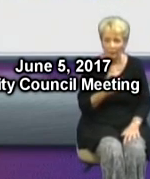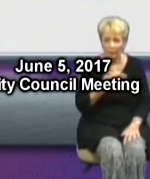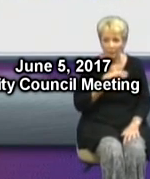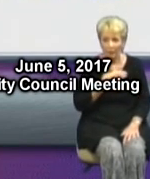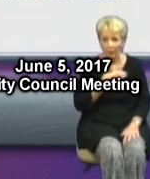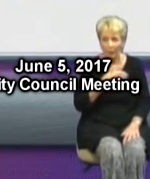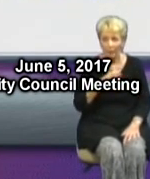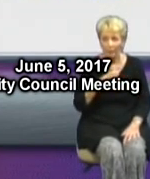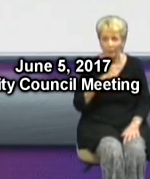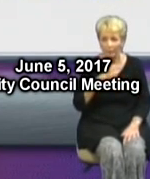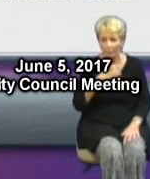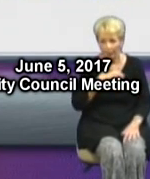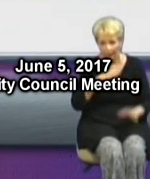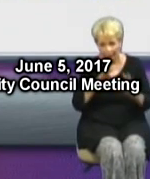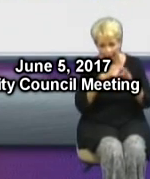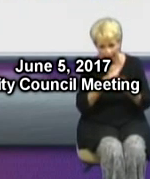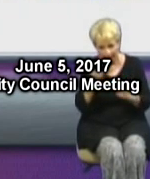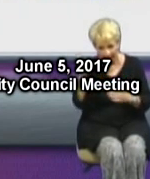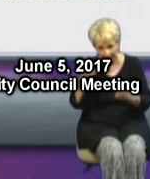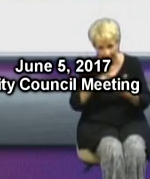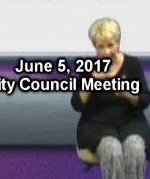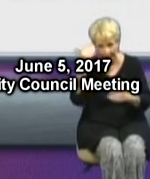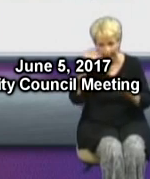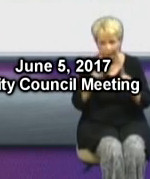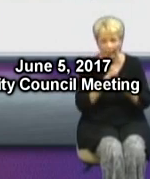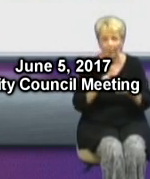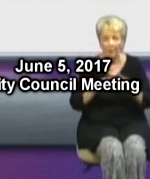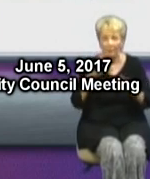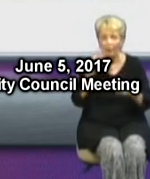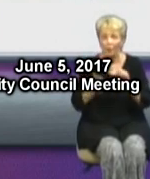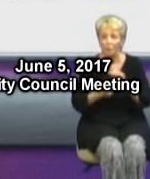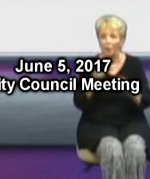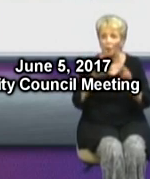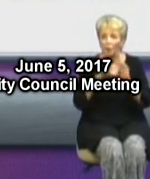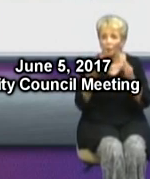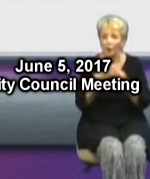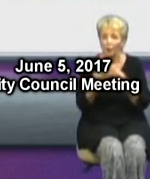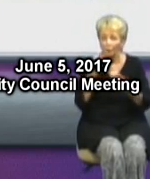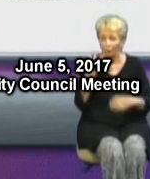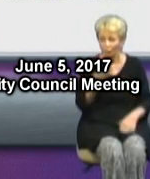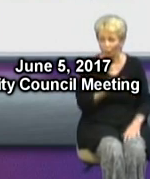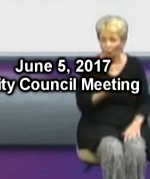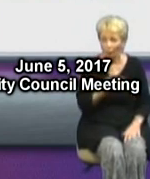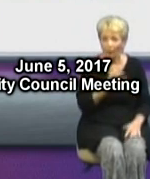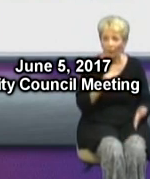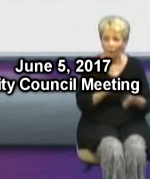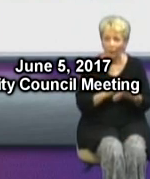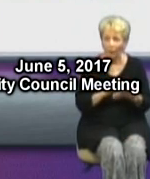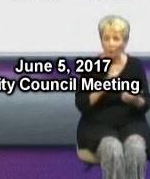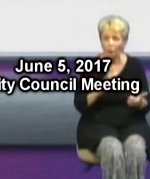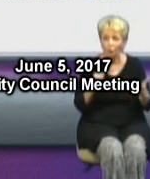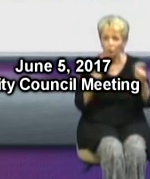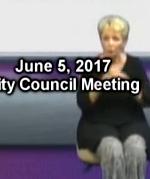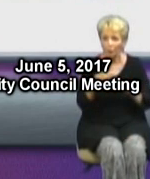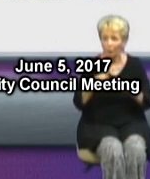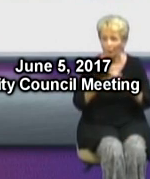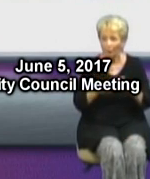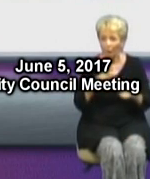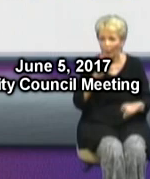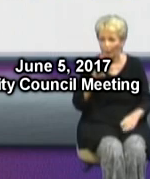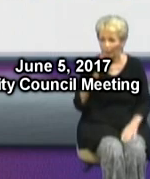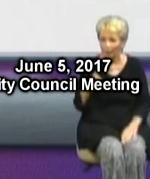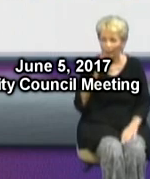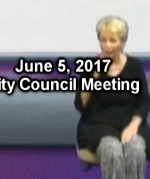it'd be about 10,000, it seems like. But for most families of four, that would change your monthly